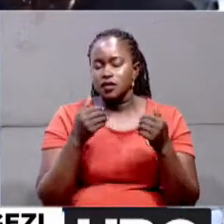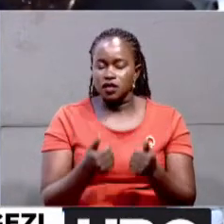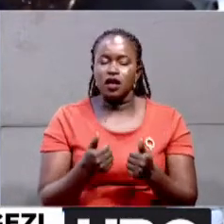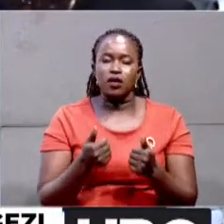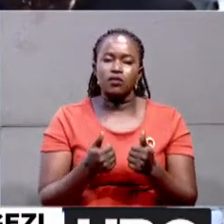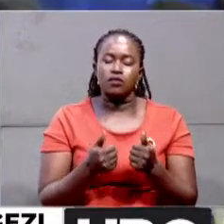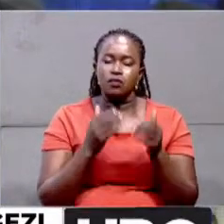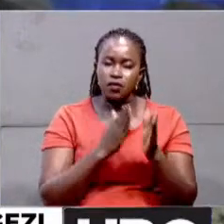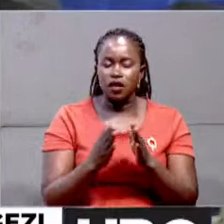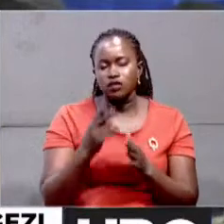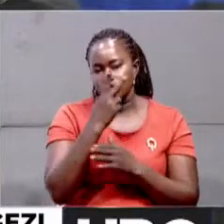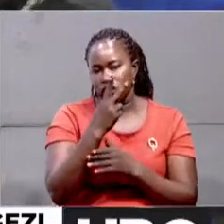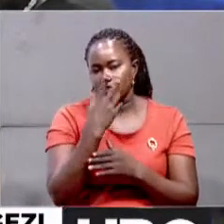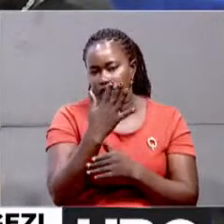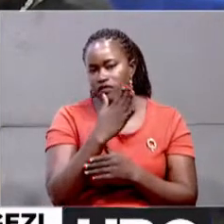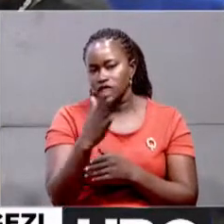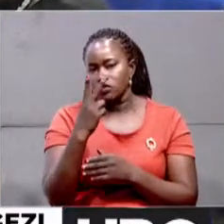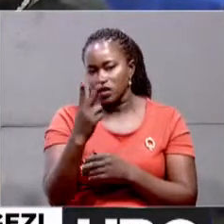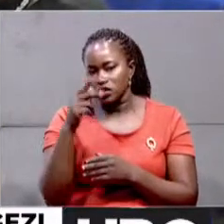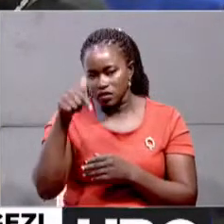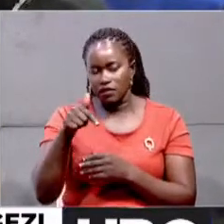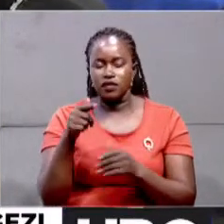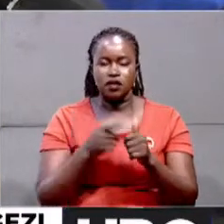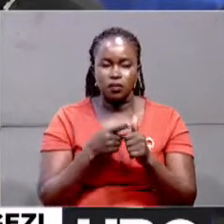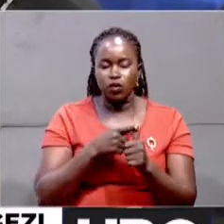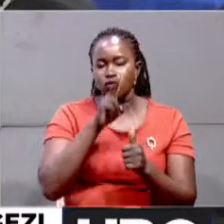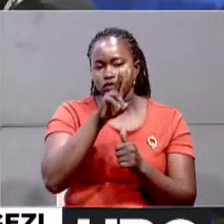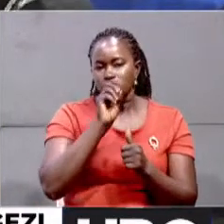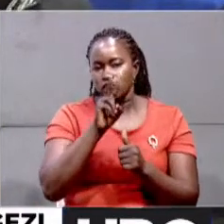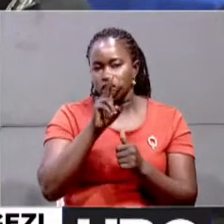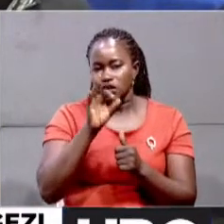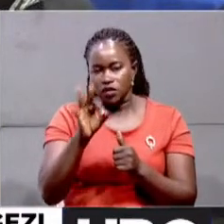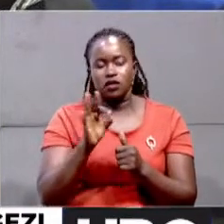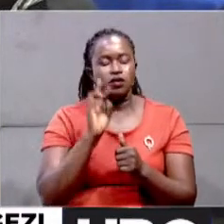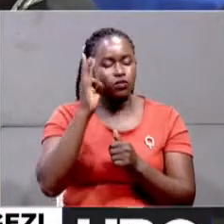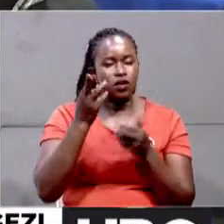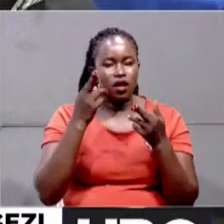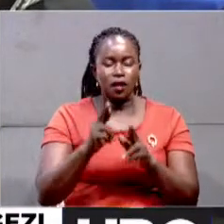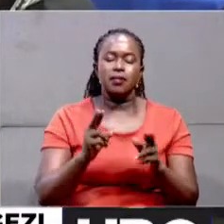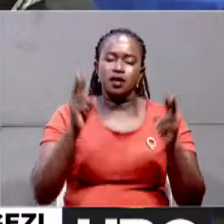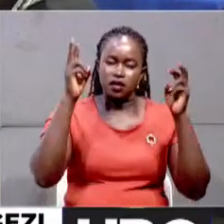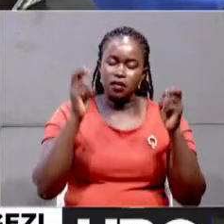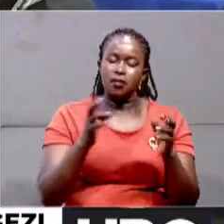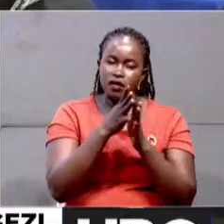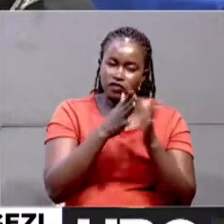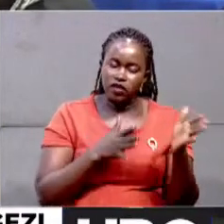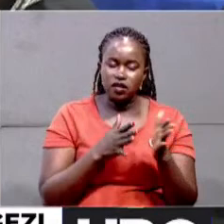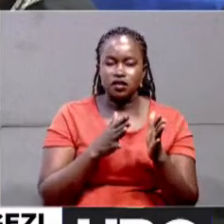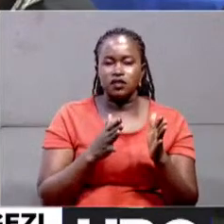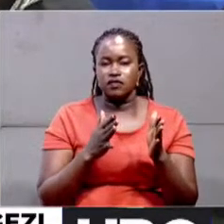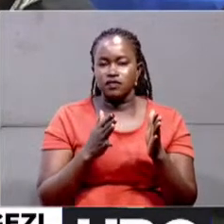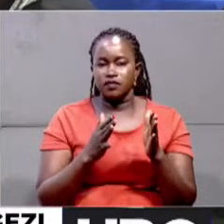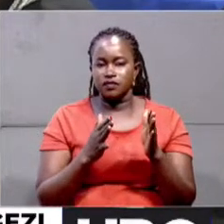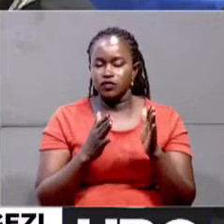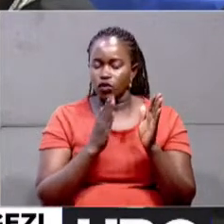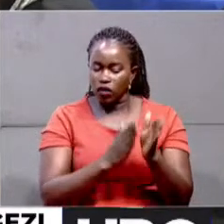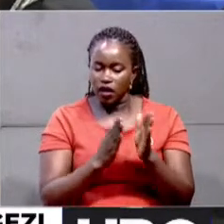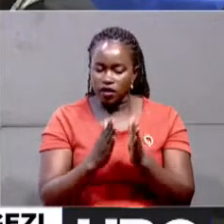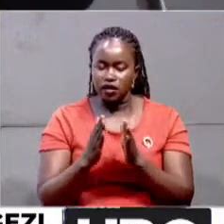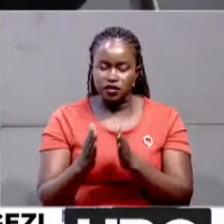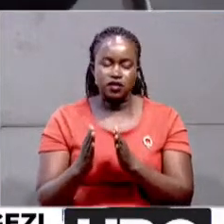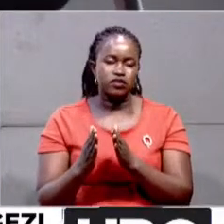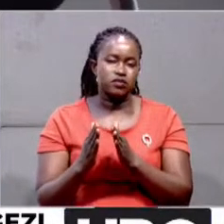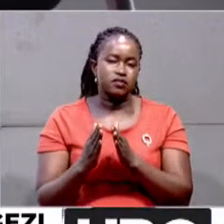scheduled for 25th to 27th of April 2023, will be held under the theme effective prosecution of organized crimes to